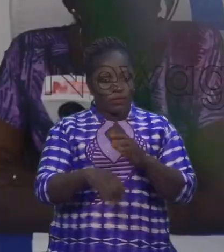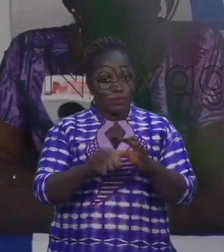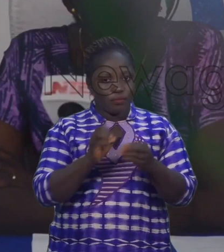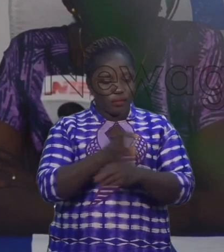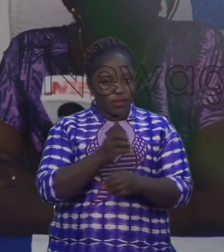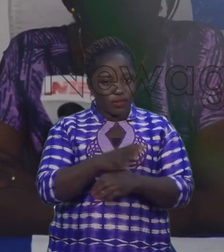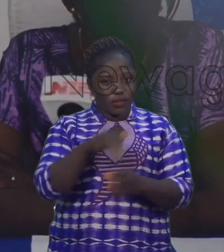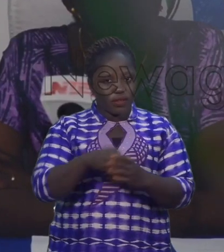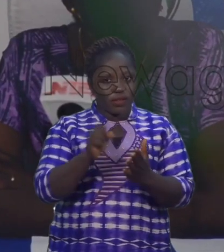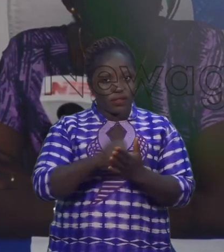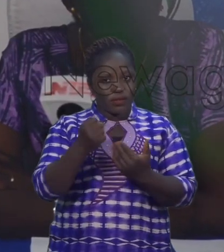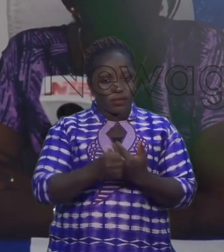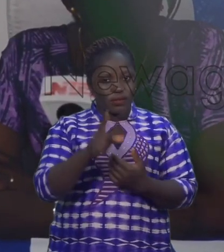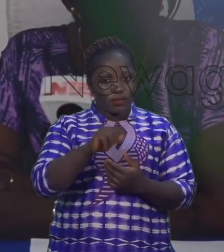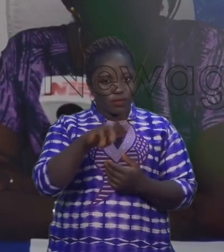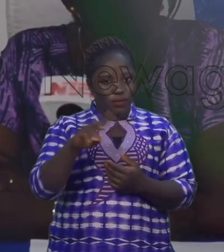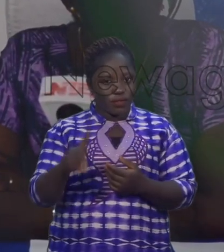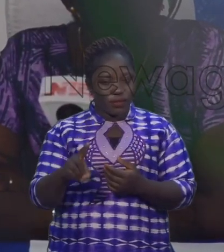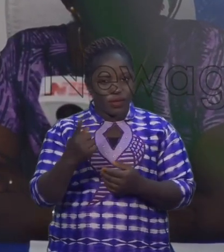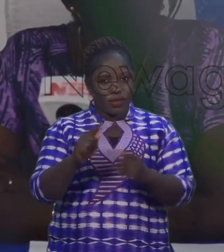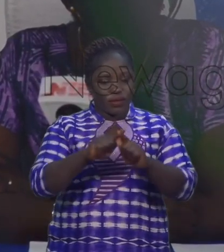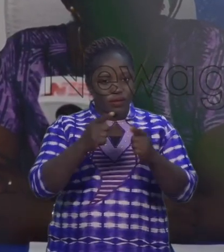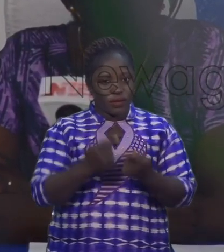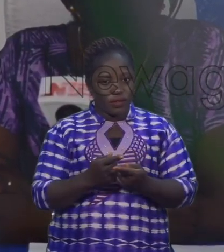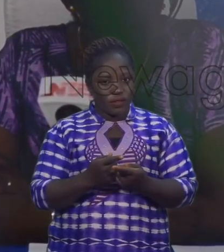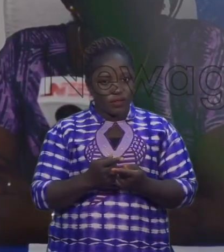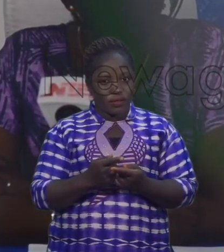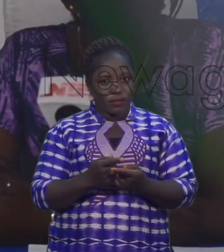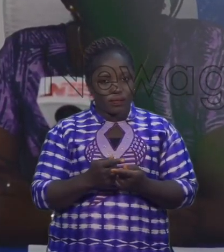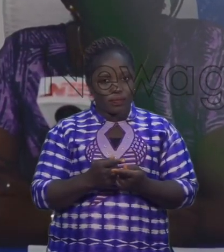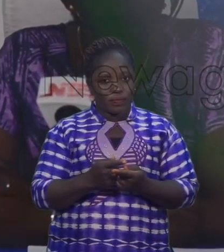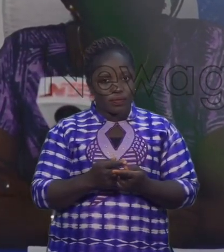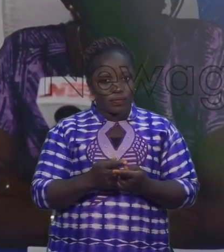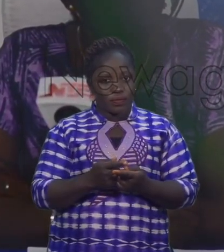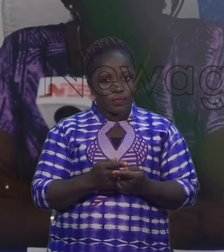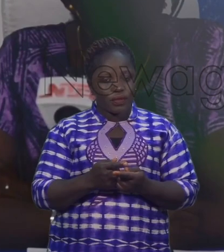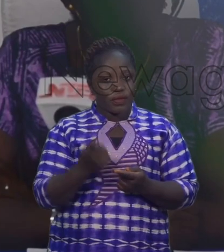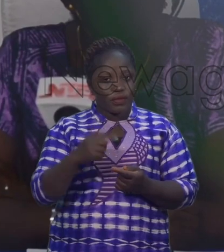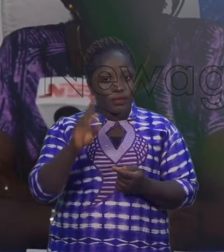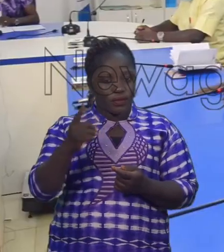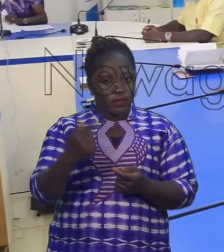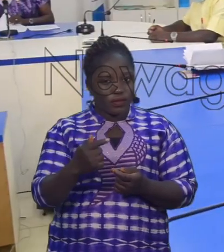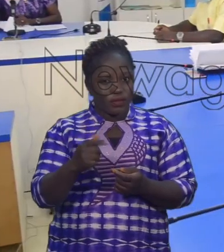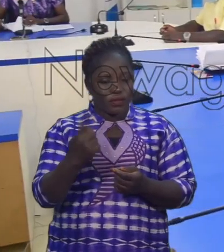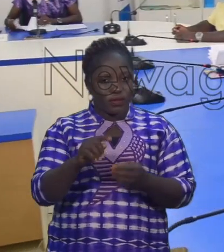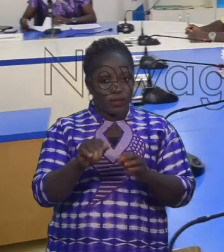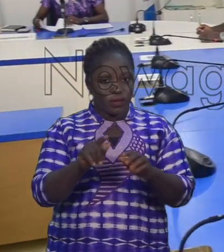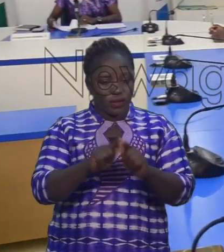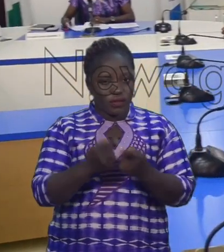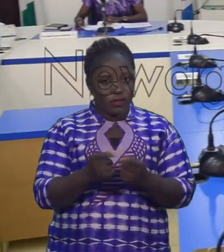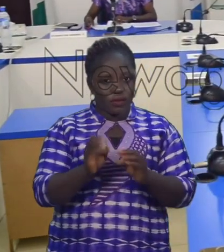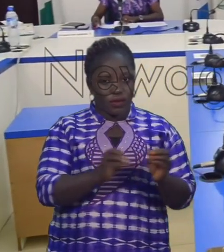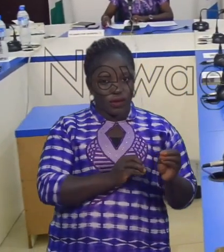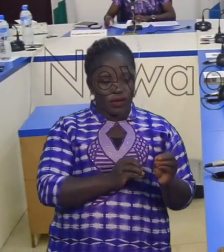In September 2021, the agency got a new DG in the person of Dr. Fatima Waziri Azi. The agency